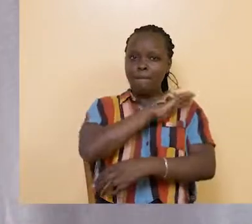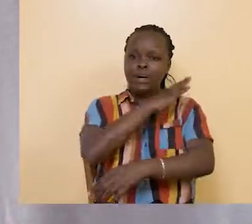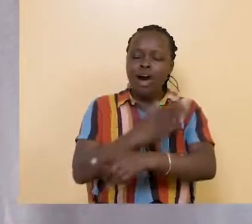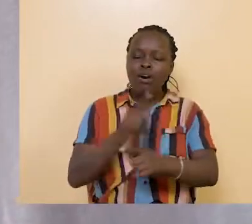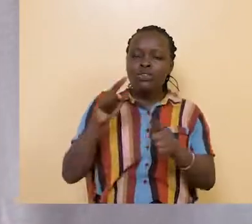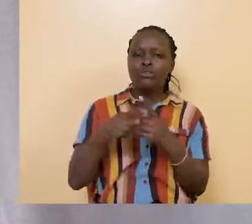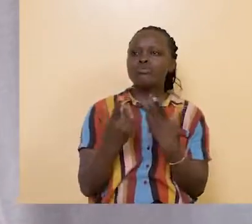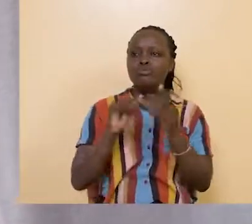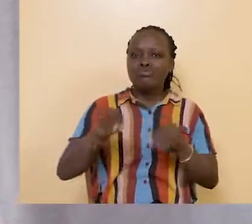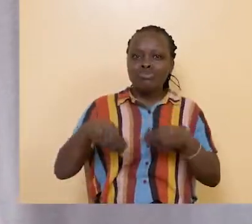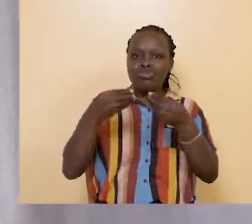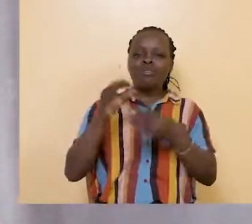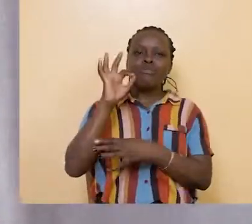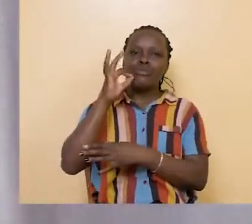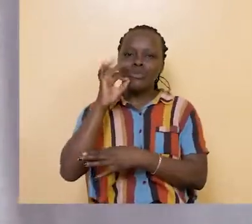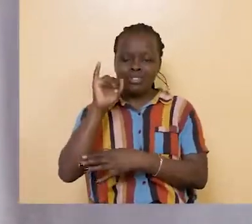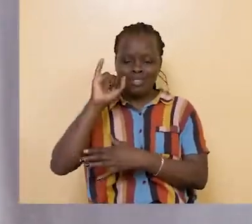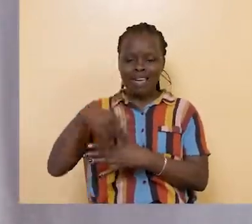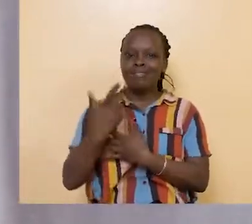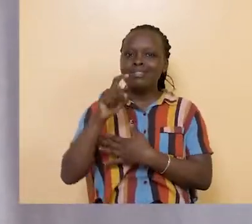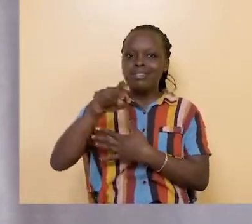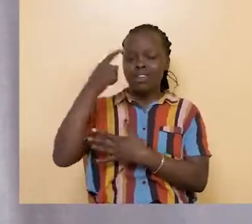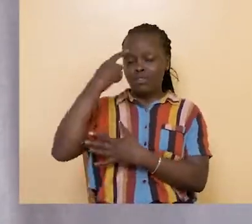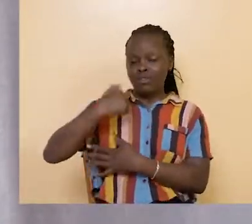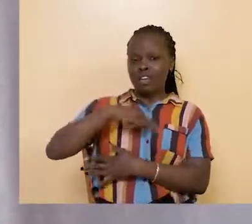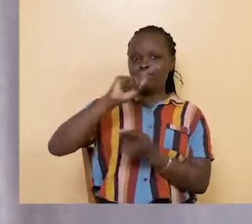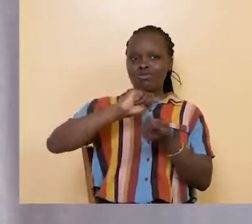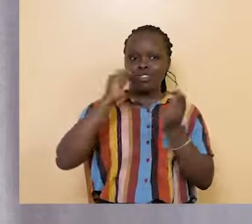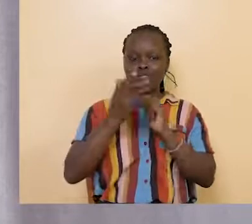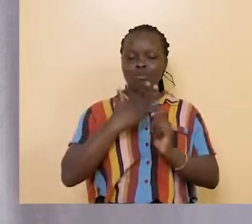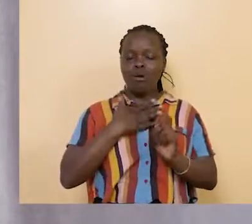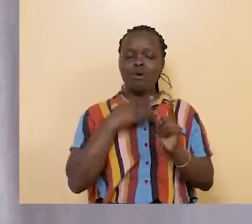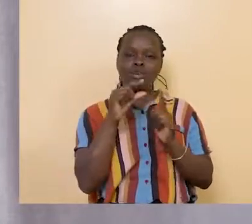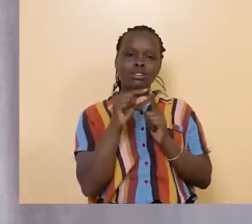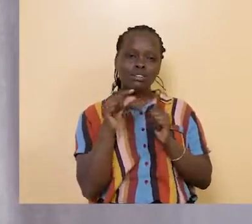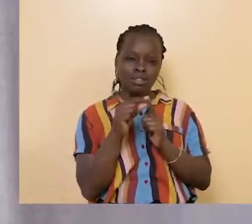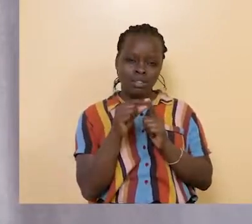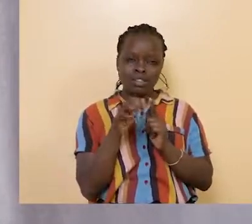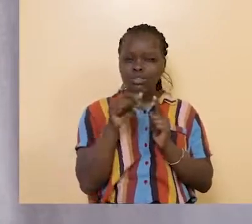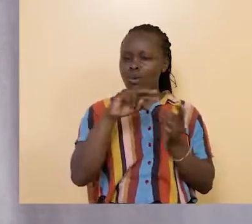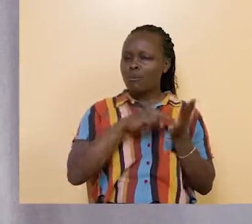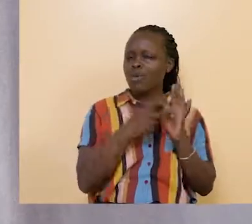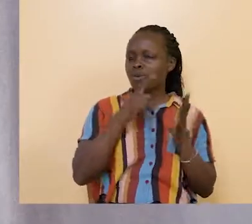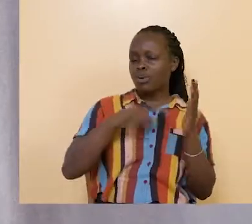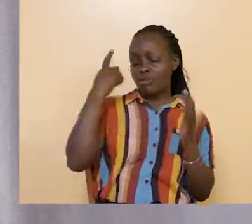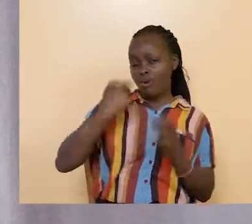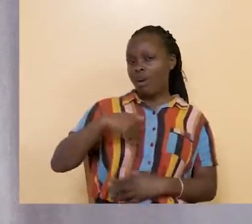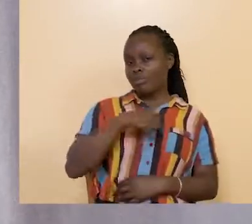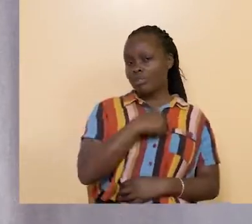power to produce the fruit that is required of us that would transform our words. And so what does this mean for